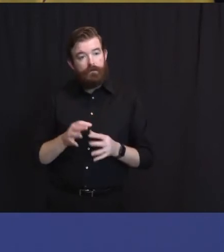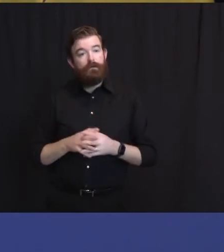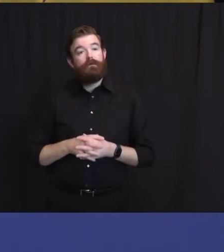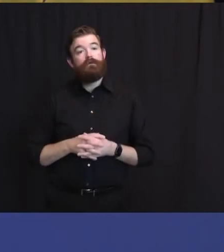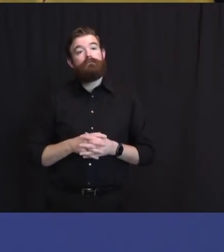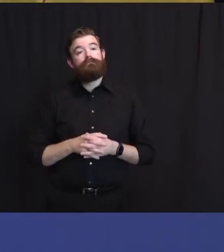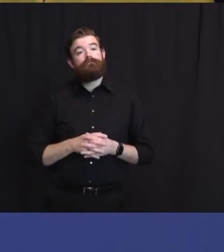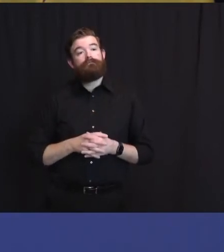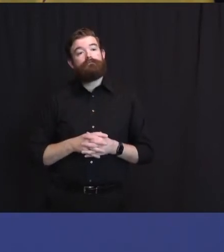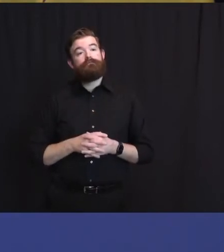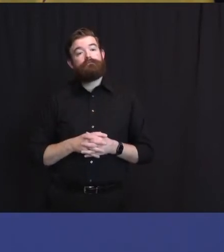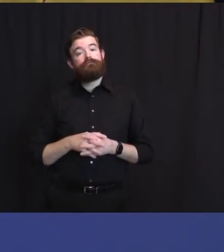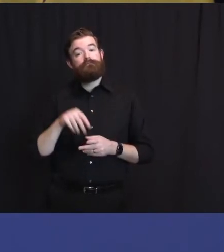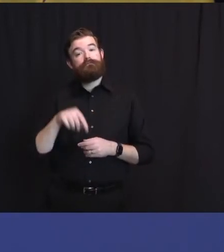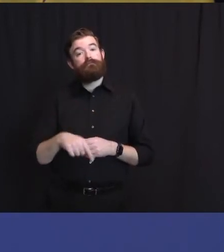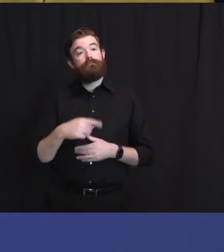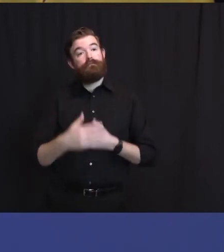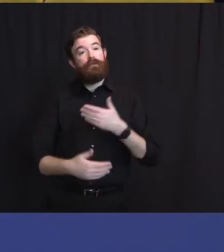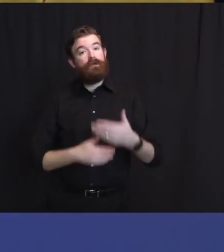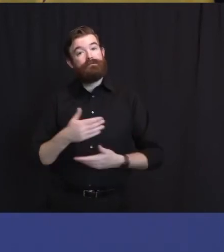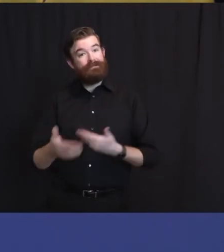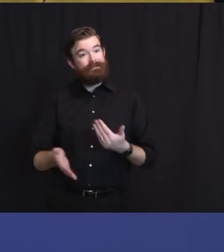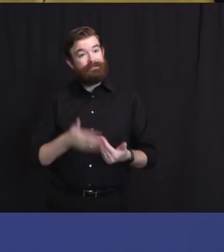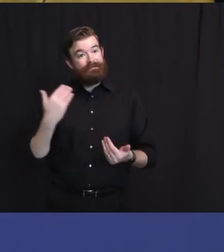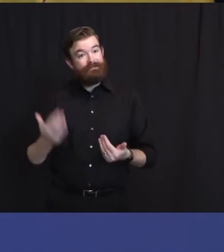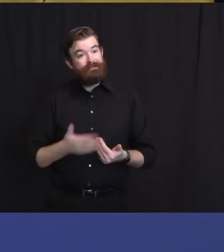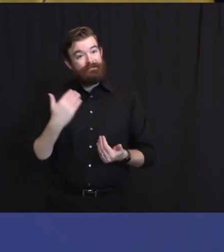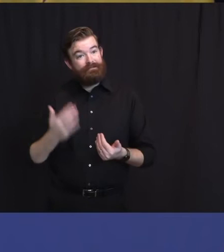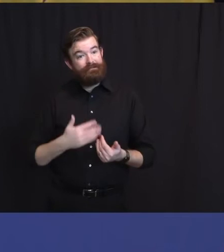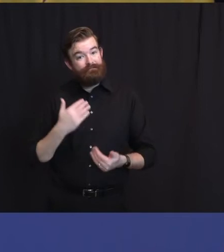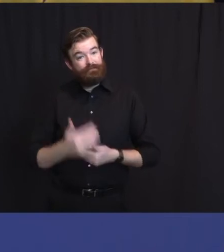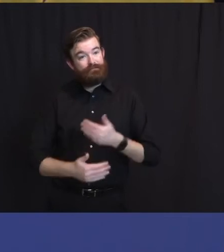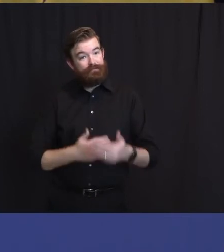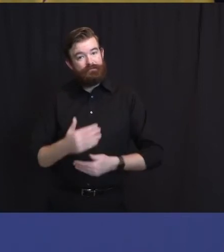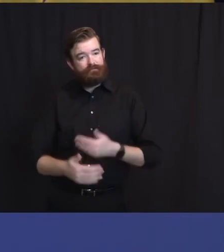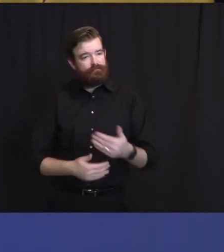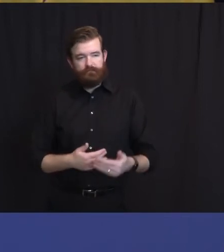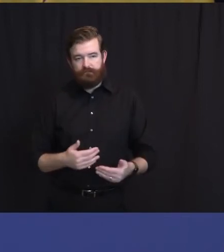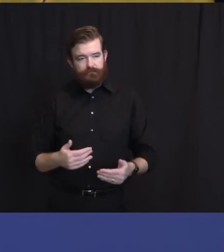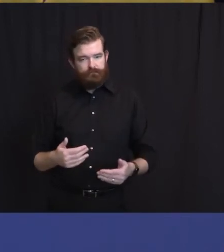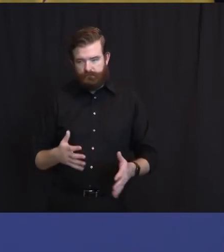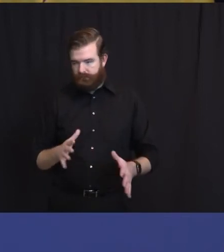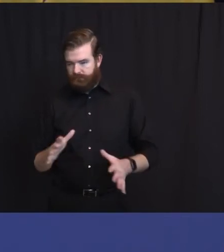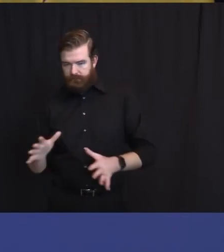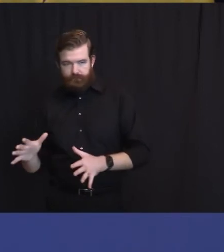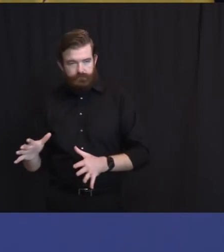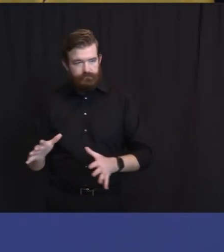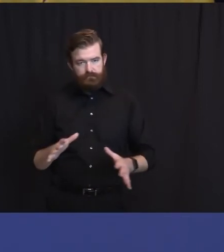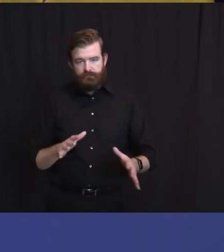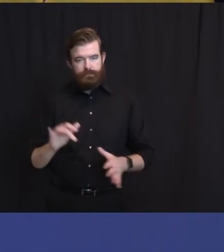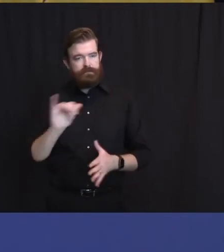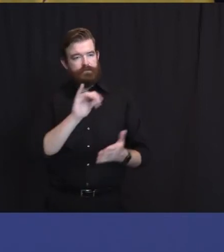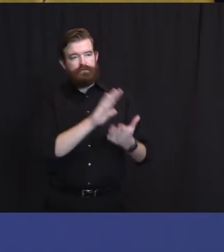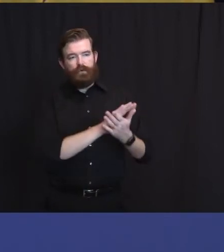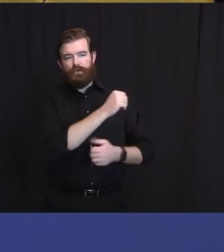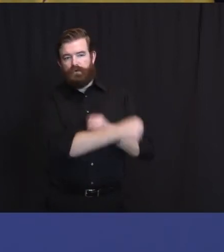line. This is going to be, you have to accept, it's a little bit like we've been saying about school year. It's not a normal school